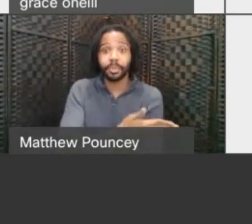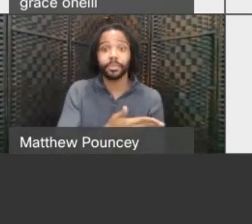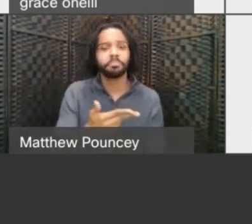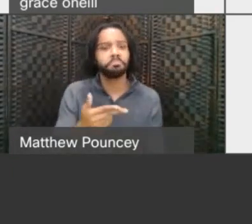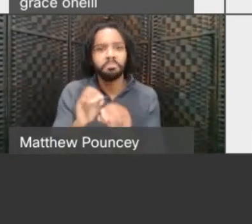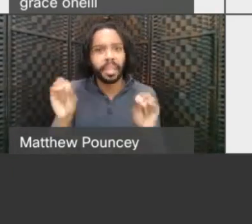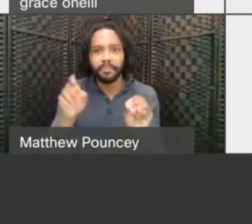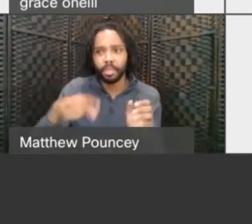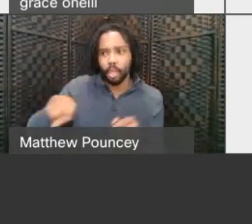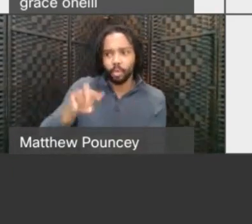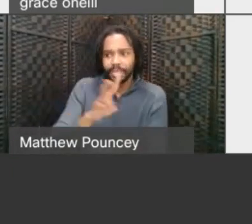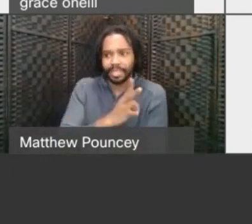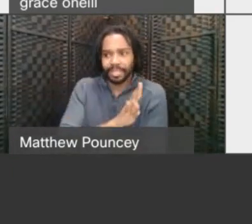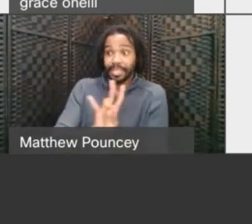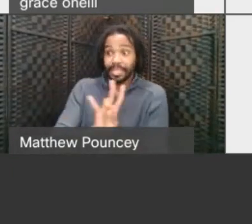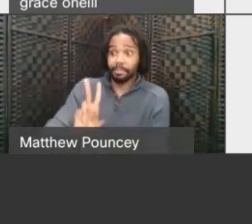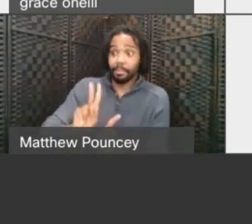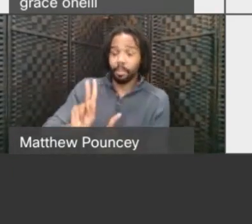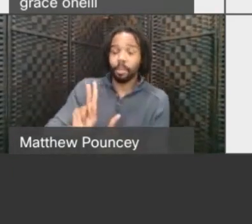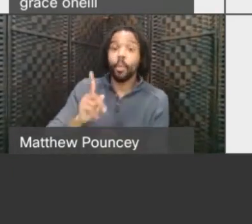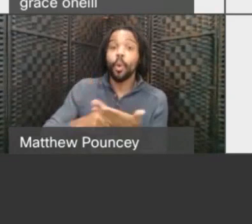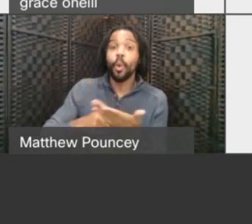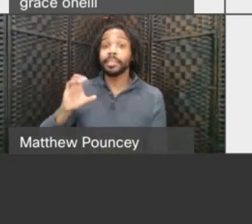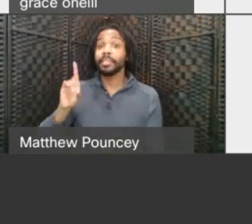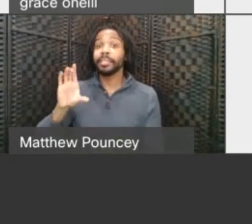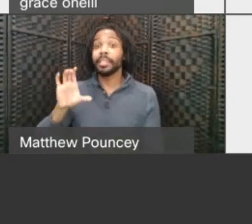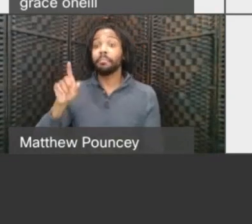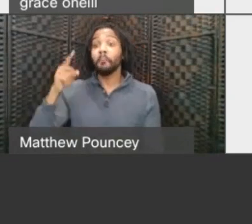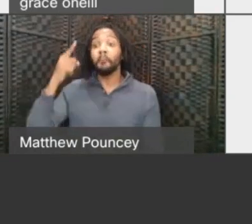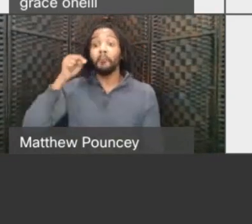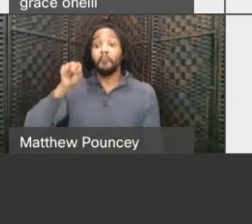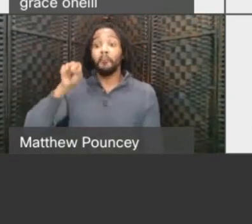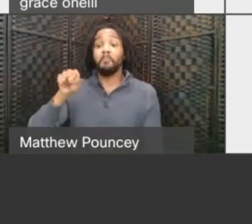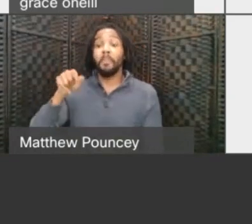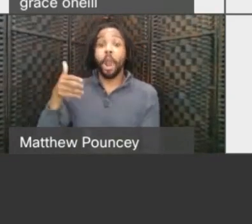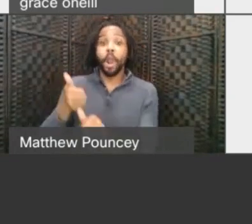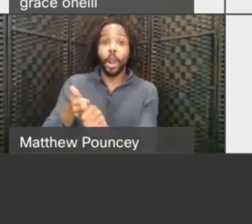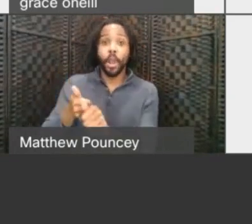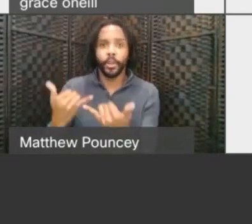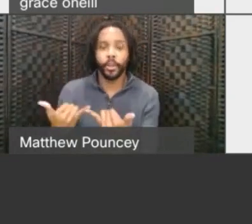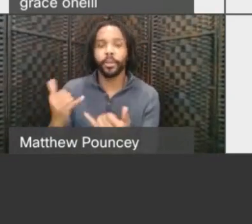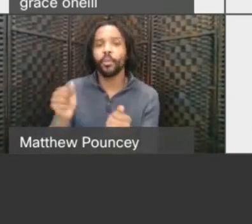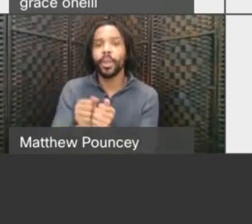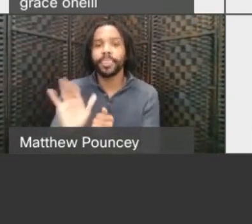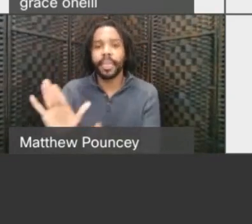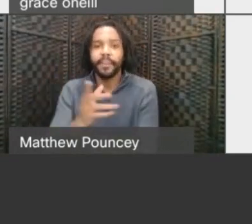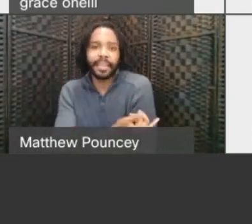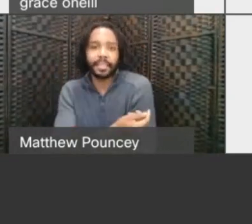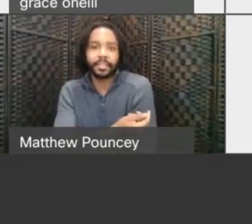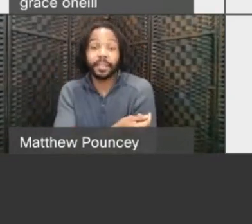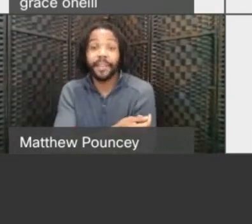them were what the CDC would consider current with their vaccination status. 5 of